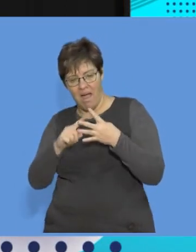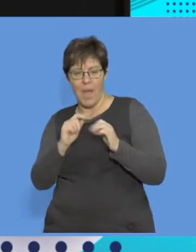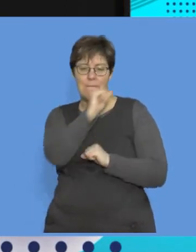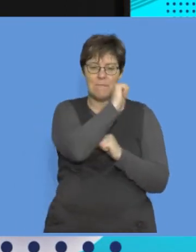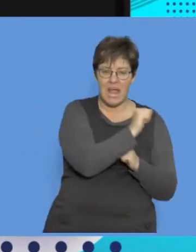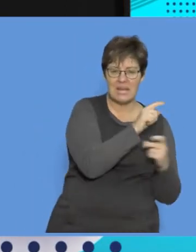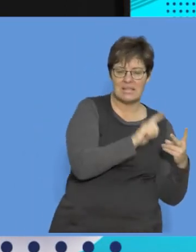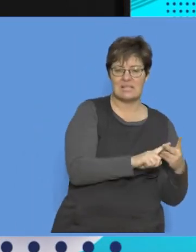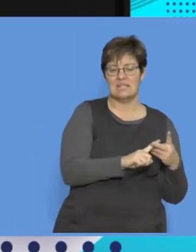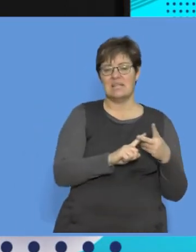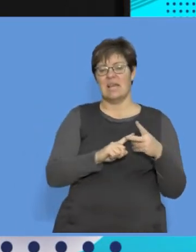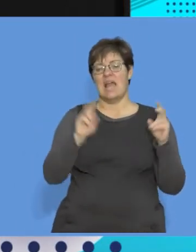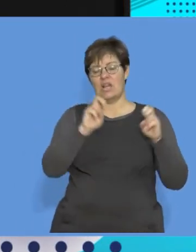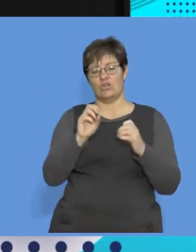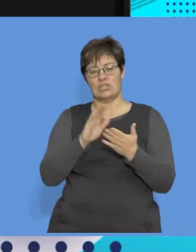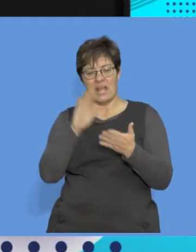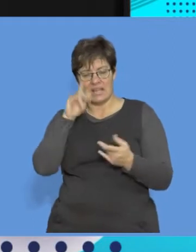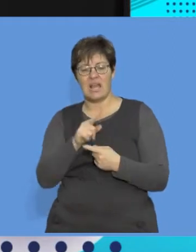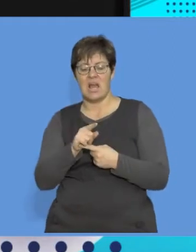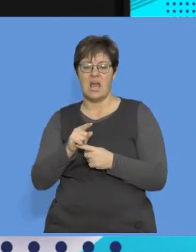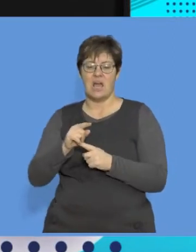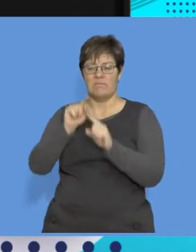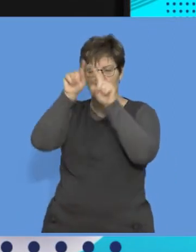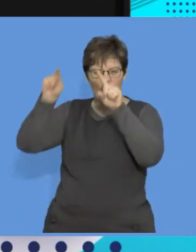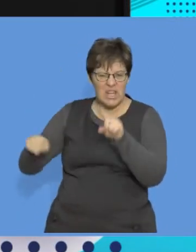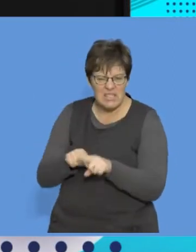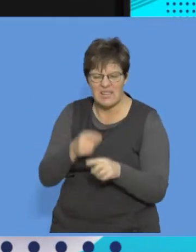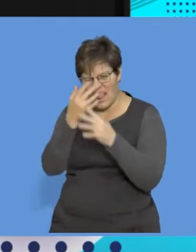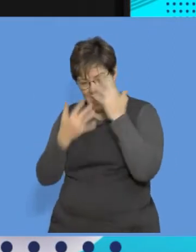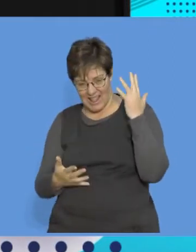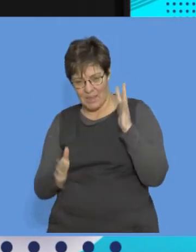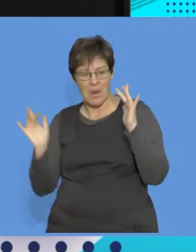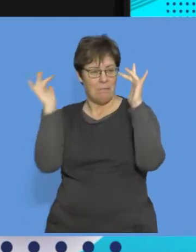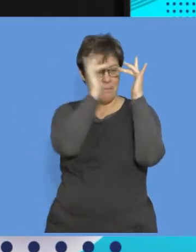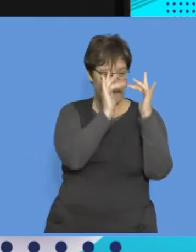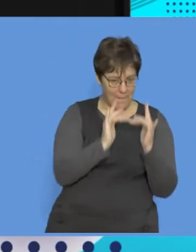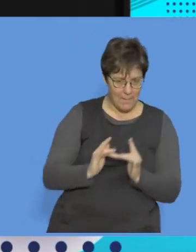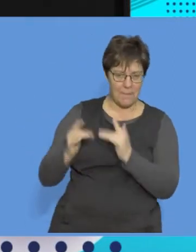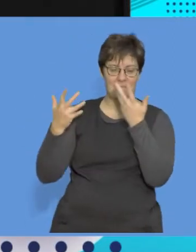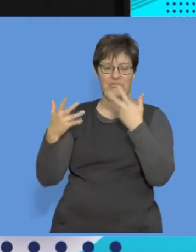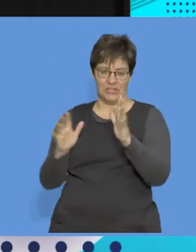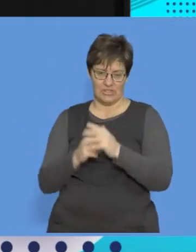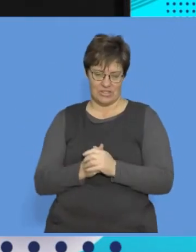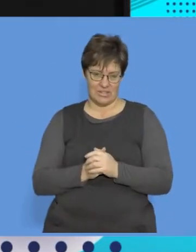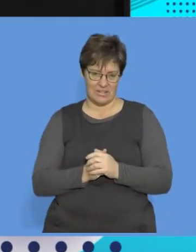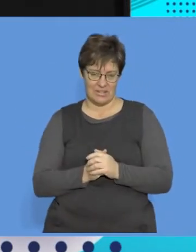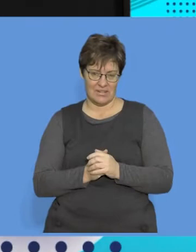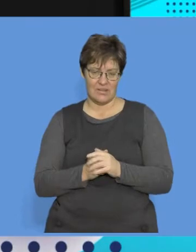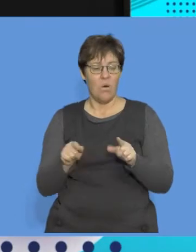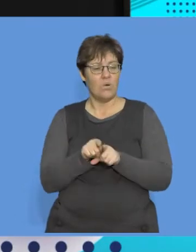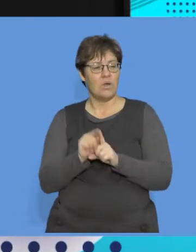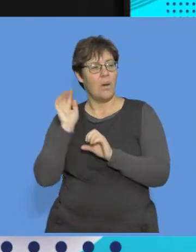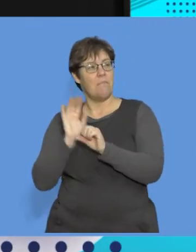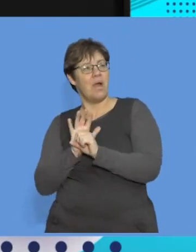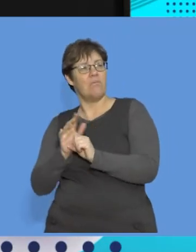what electrostatics is, what circuits are. It's made the connection. And it's also been thinking in the background